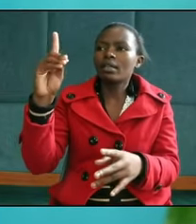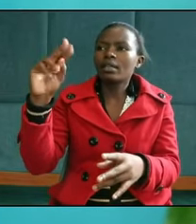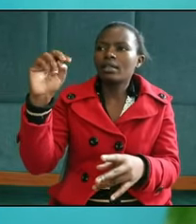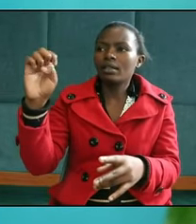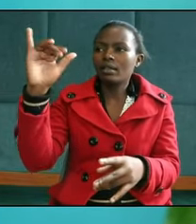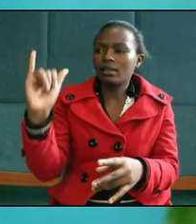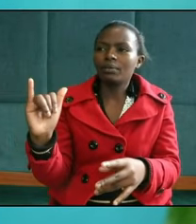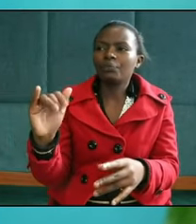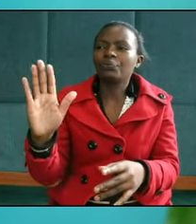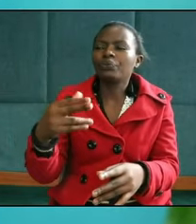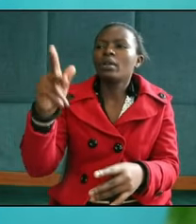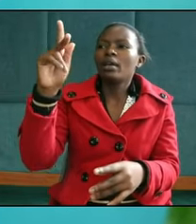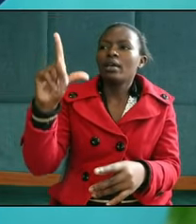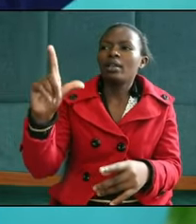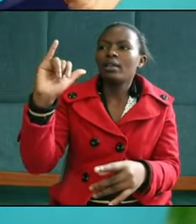the liver.